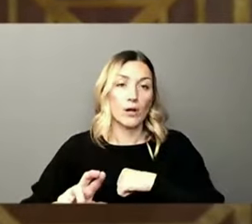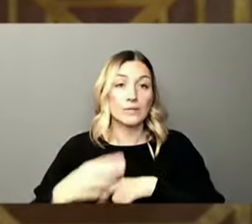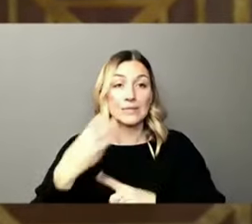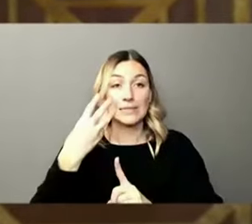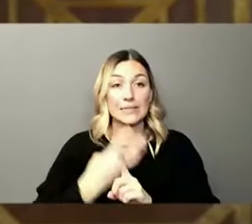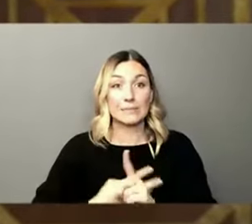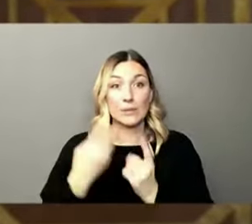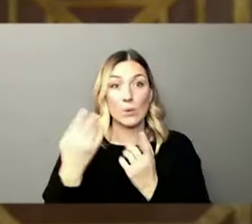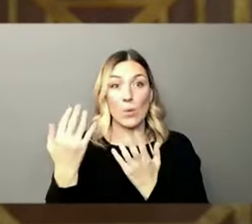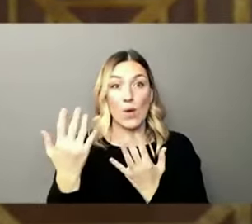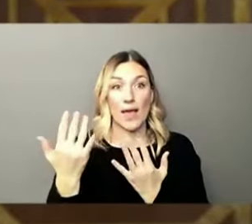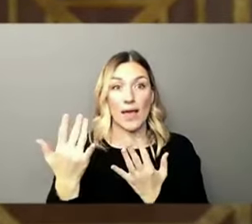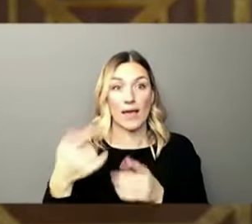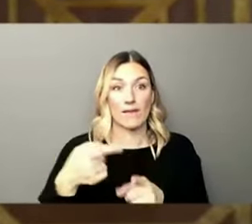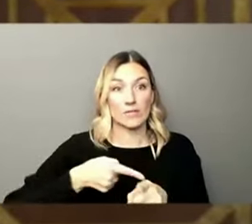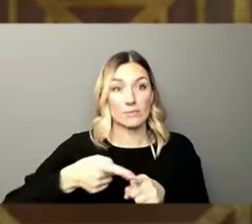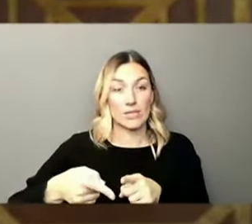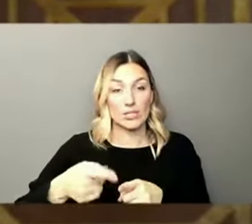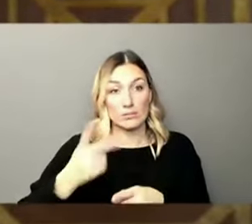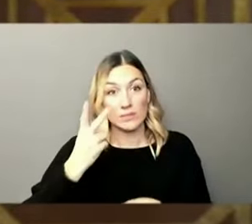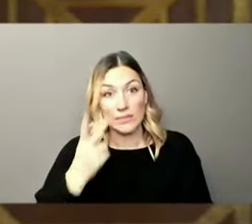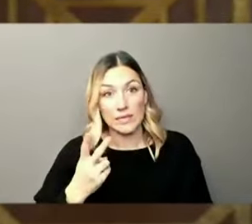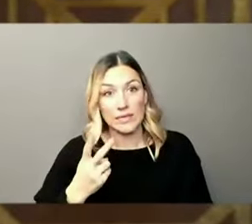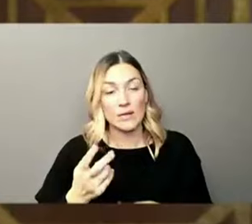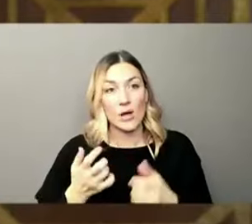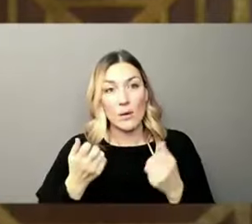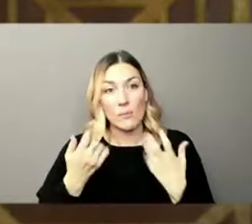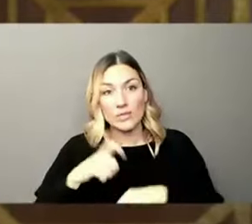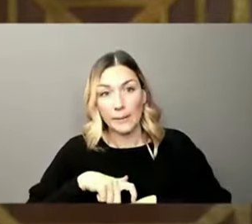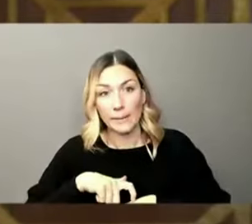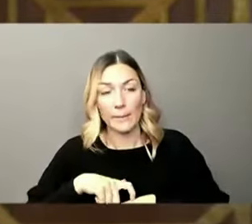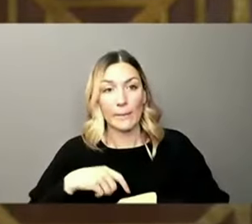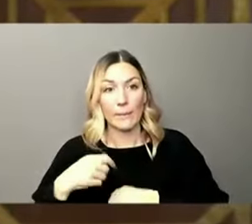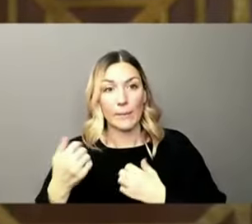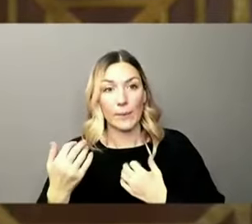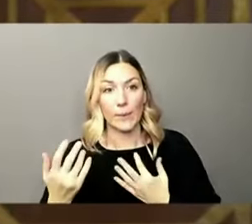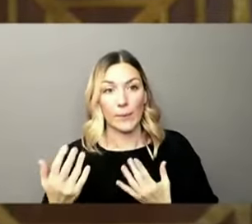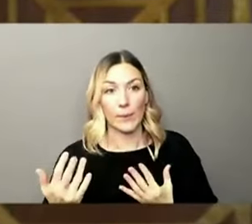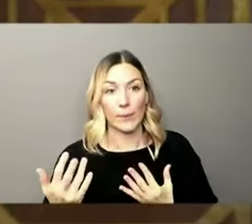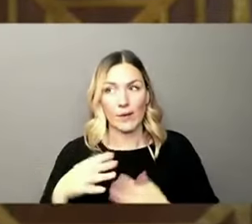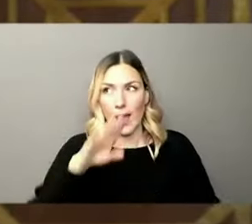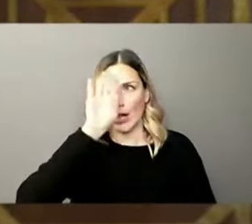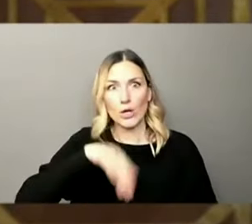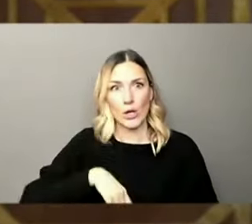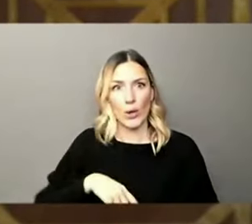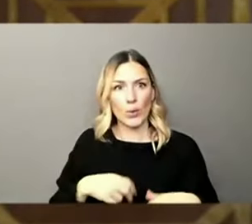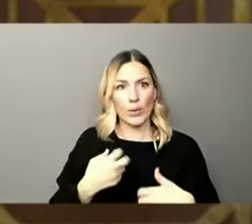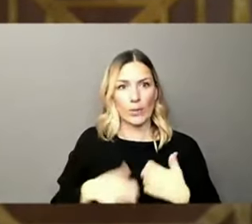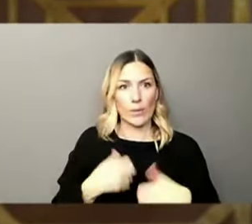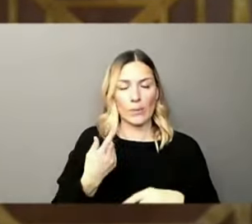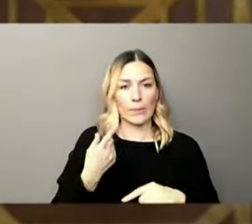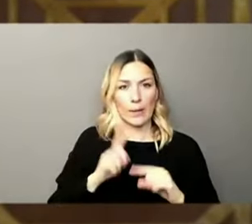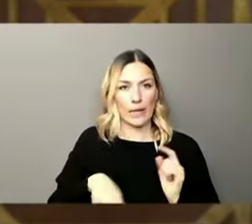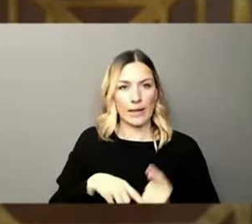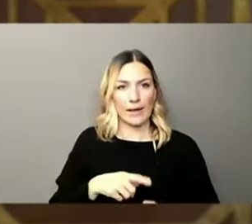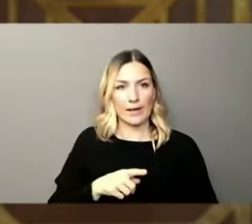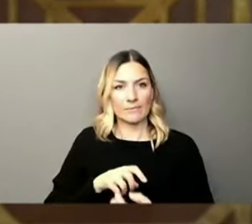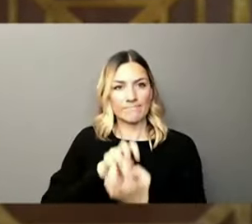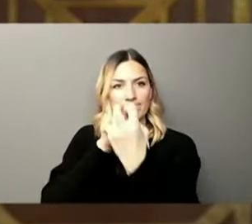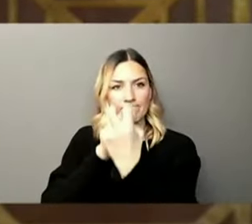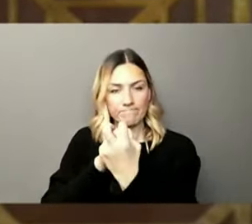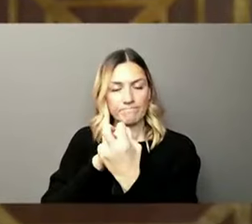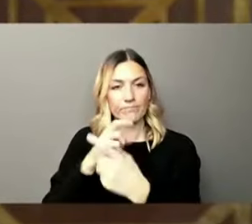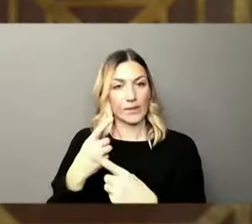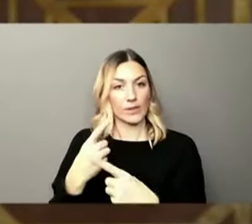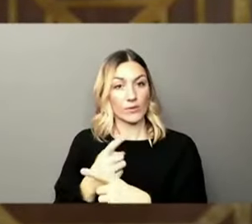by the specialist, and all this time is going by, and you know what the issue is, but you can't get in front of the right doctor.